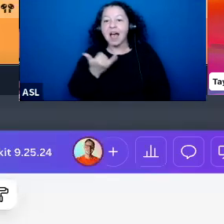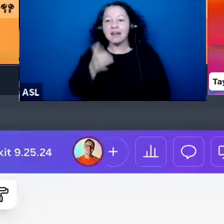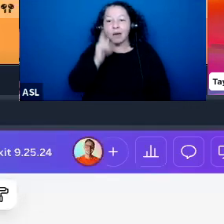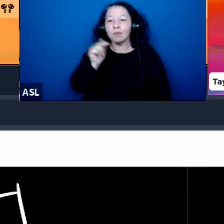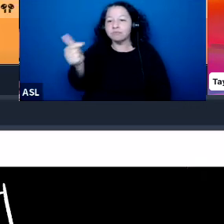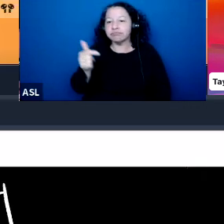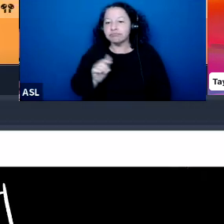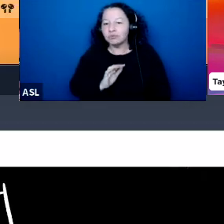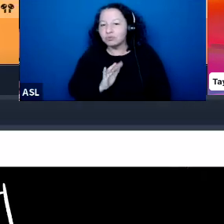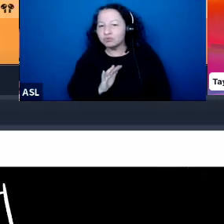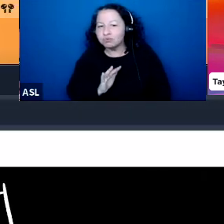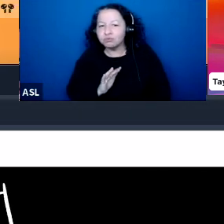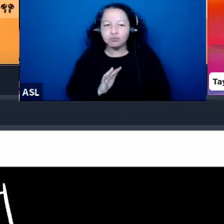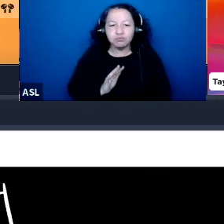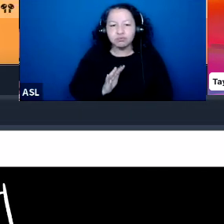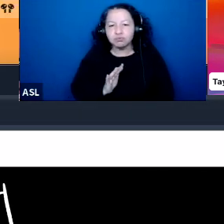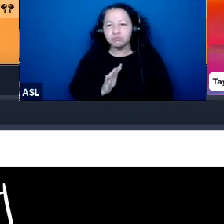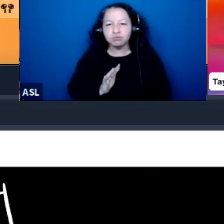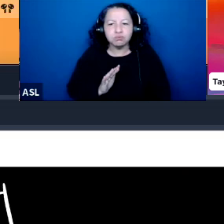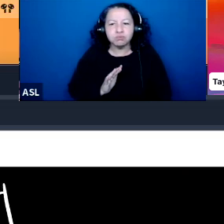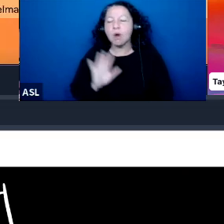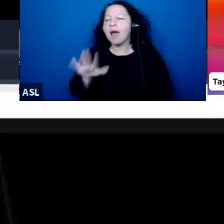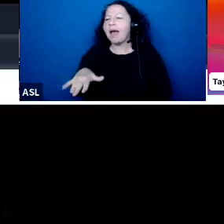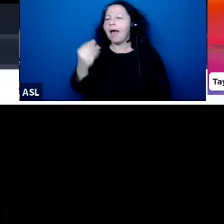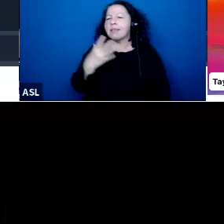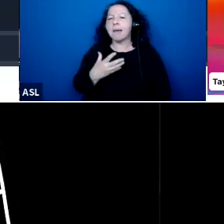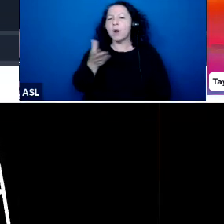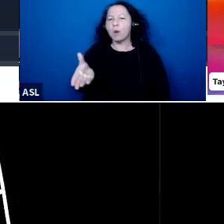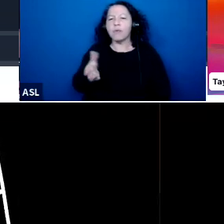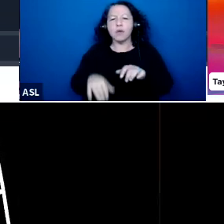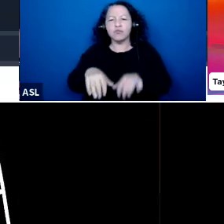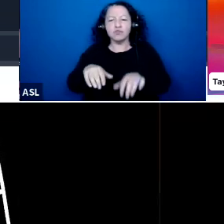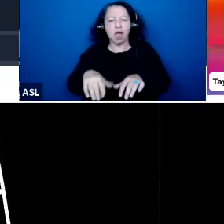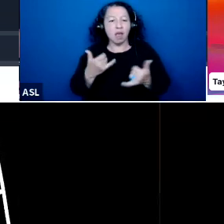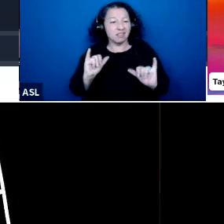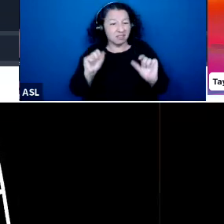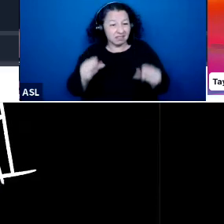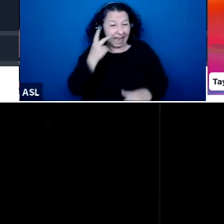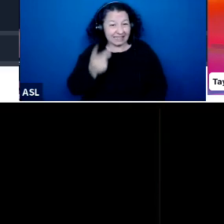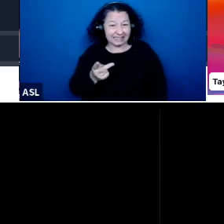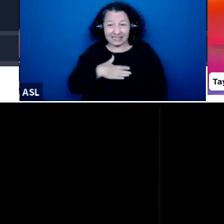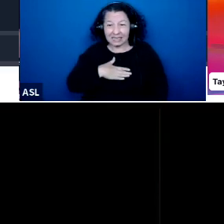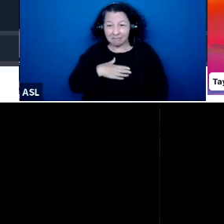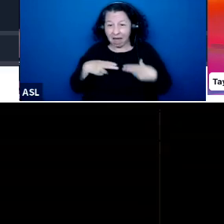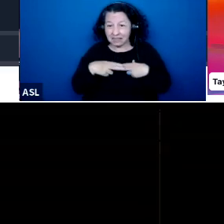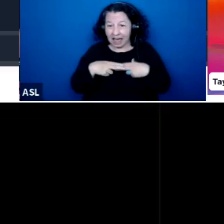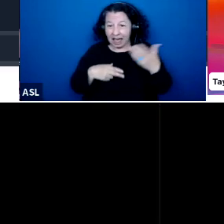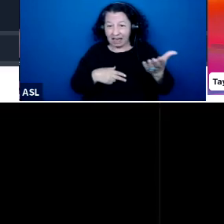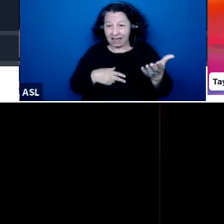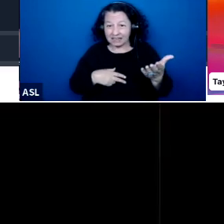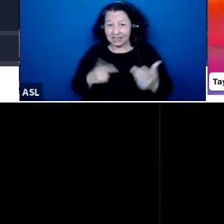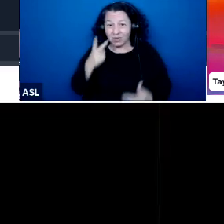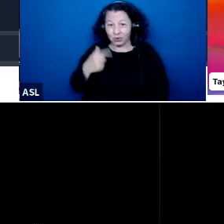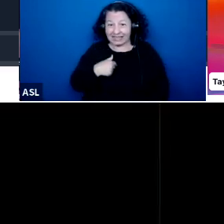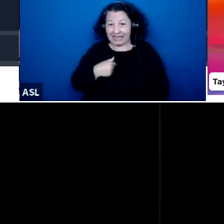to bounce it over. Da-da-da-da. Just let me know in the chat. Is everybody still able to see this? Can you